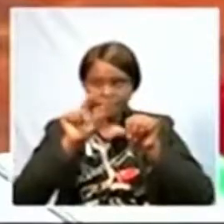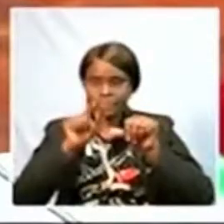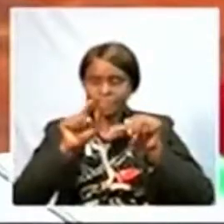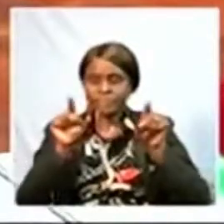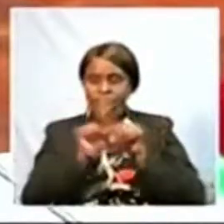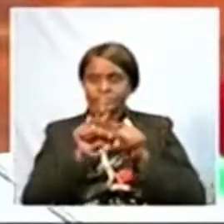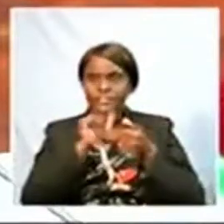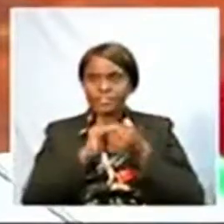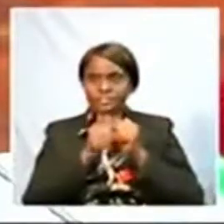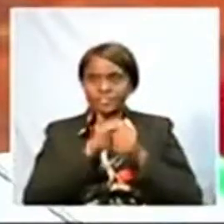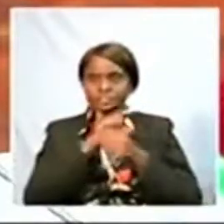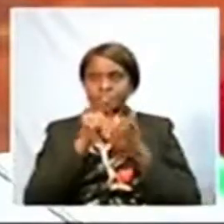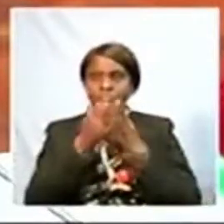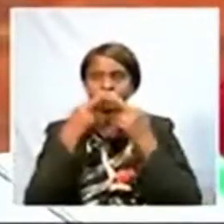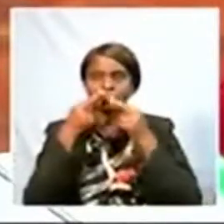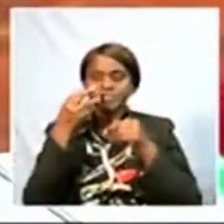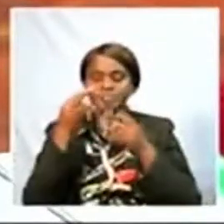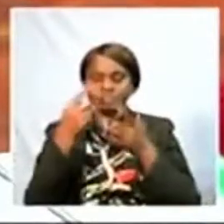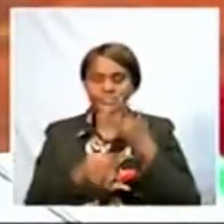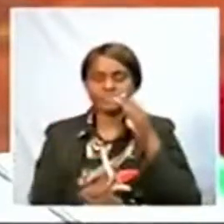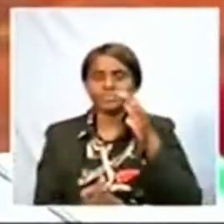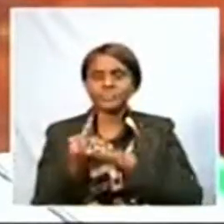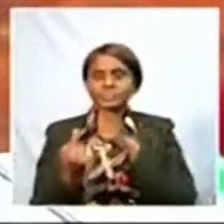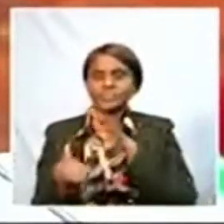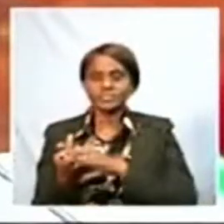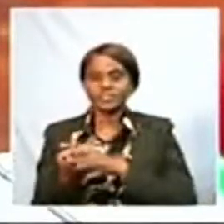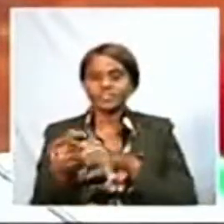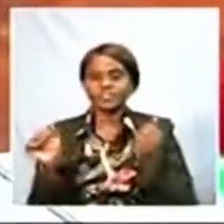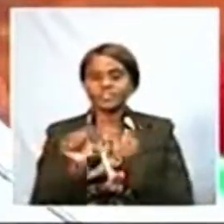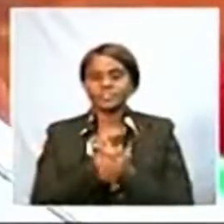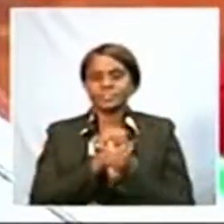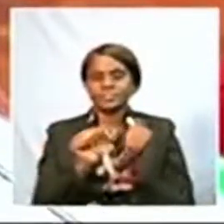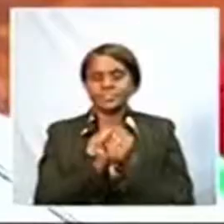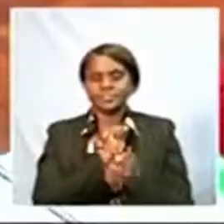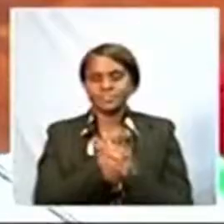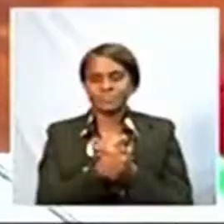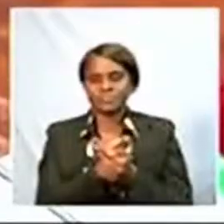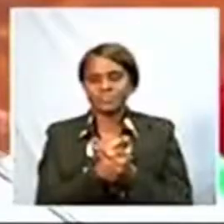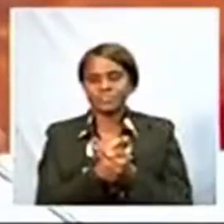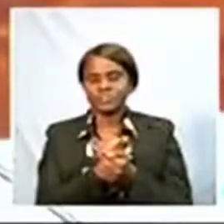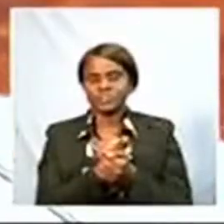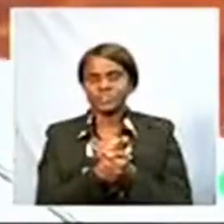The defects were as a result of the occurrence of the disaster.